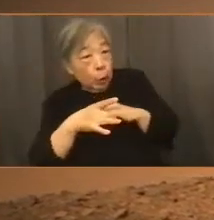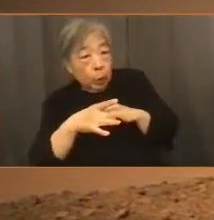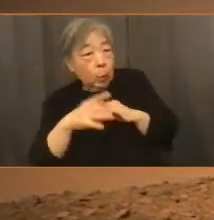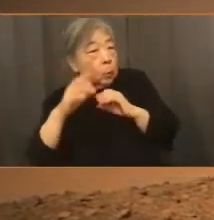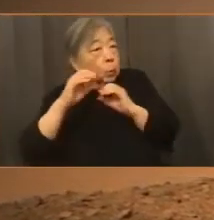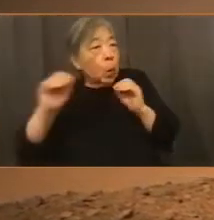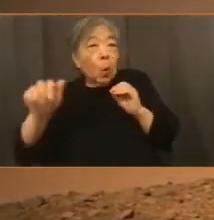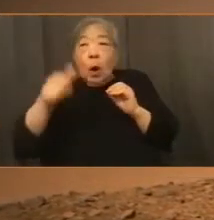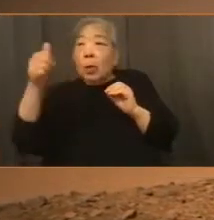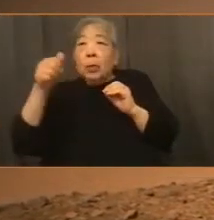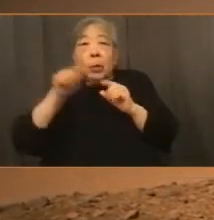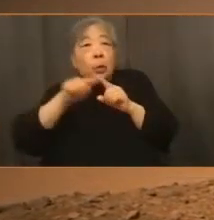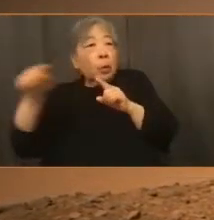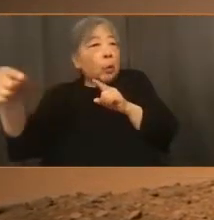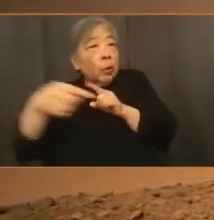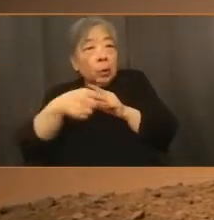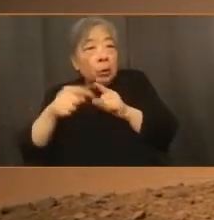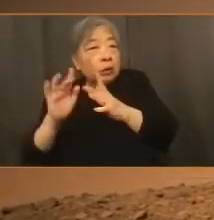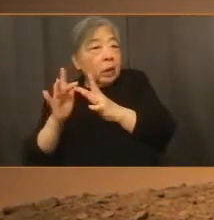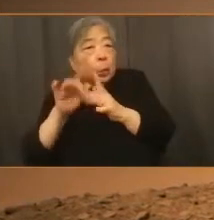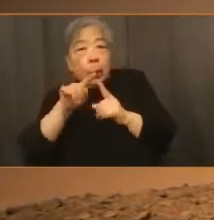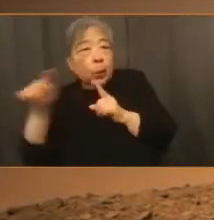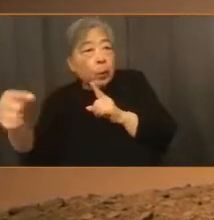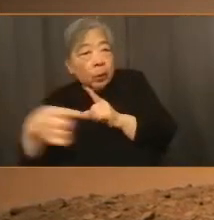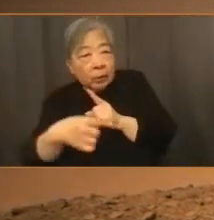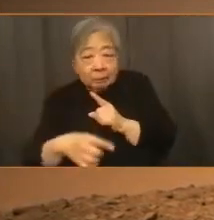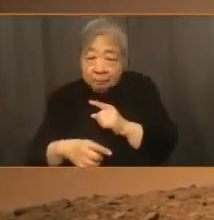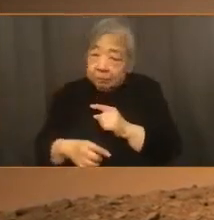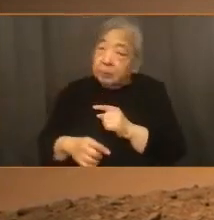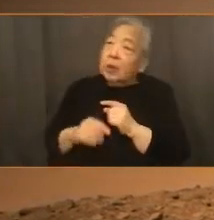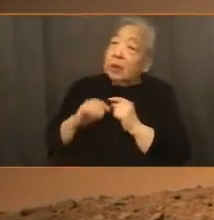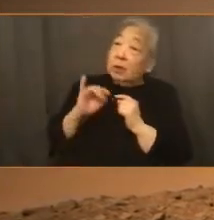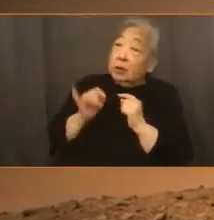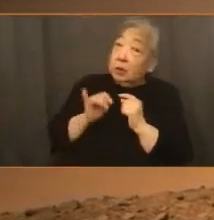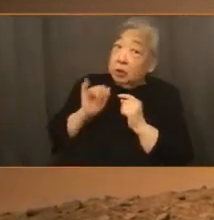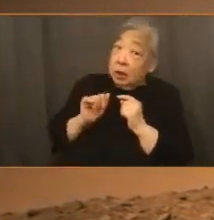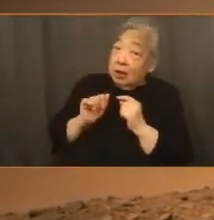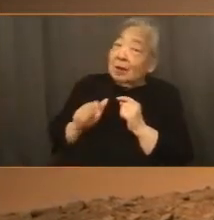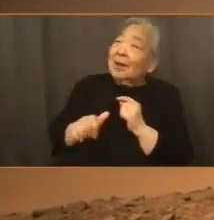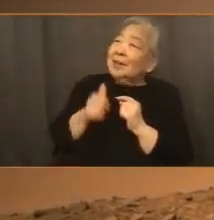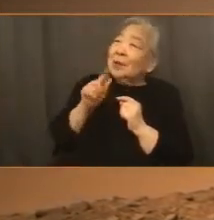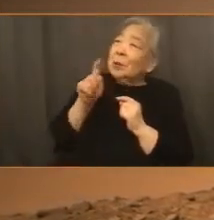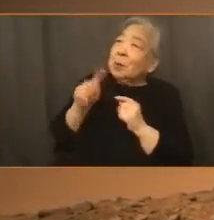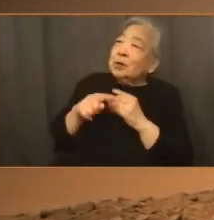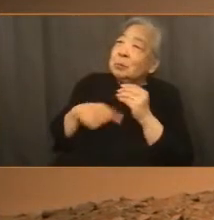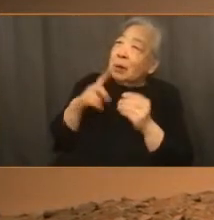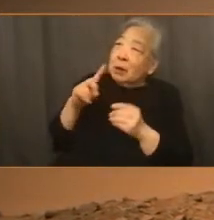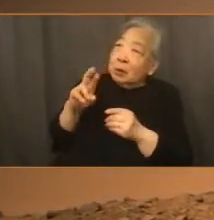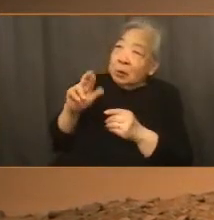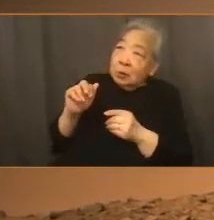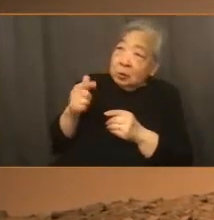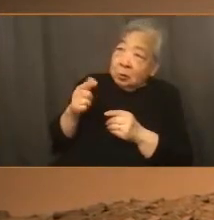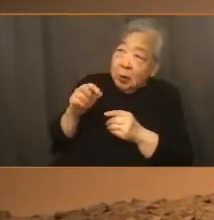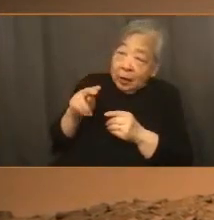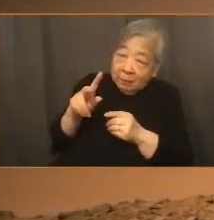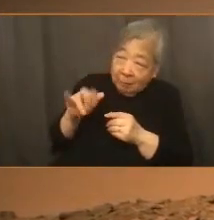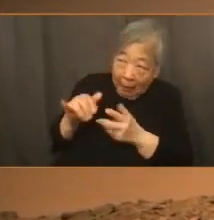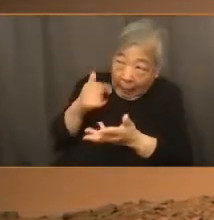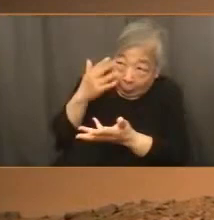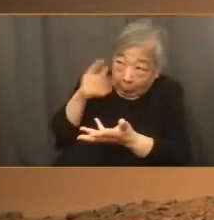Okay, well, there's another question about Dragonfly, and I don't know, Nishant, if you've, said on all of these things,